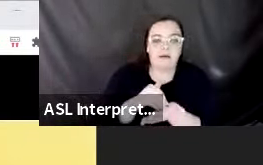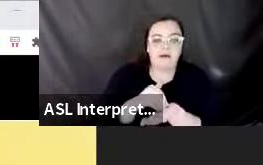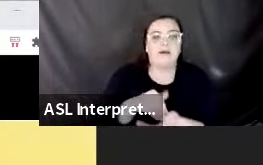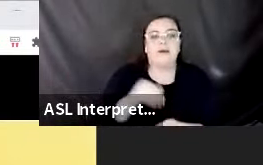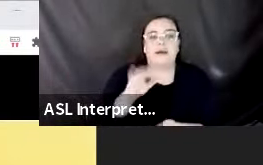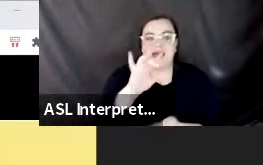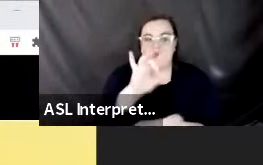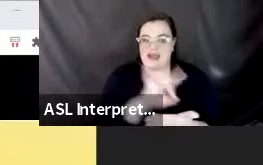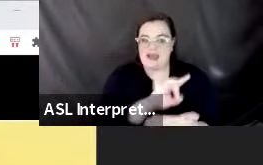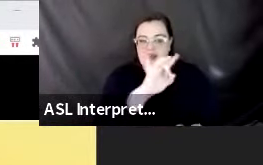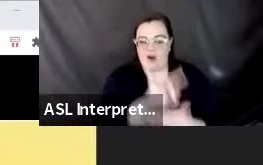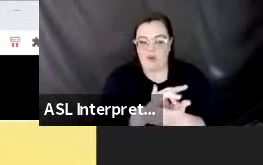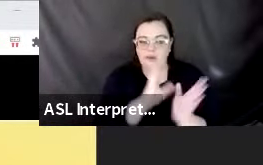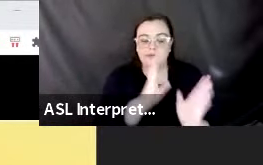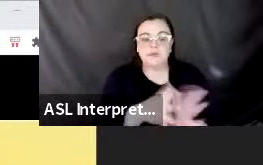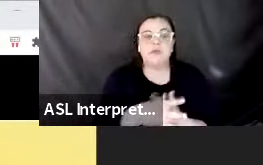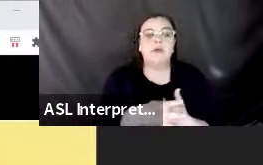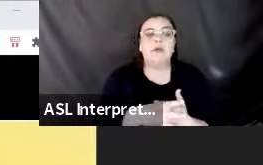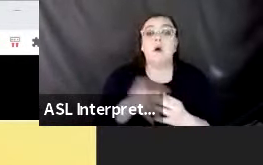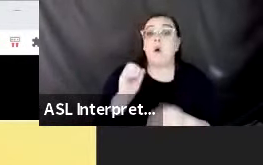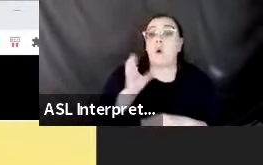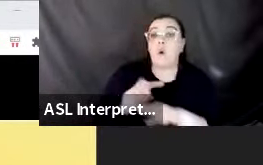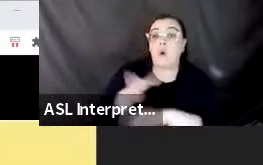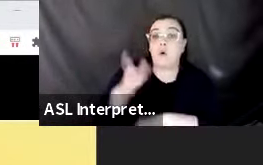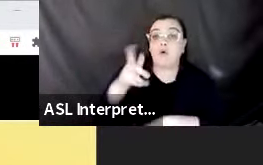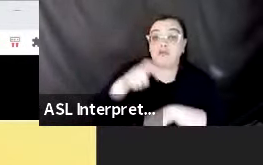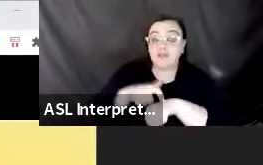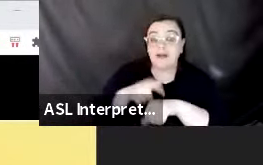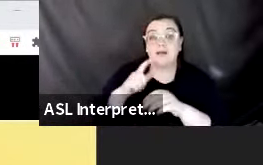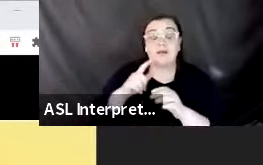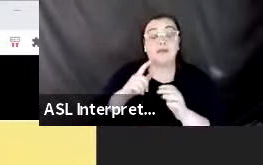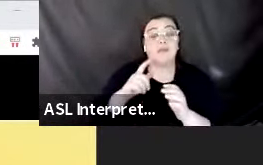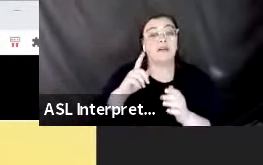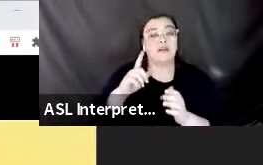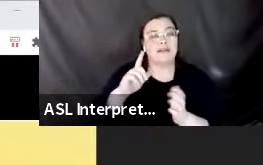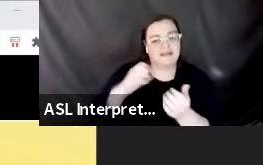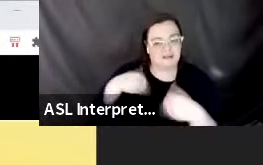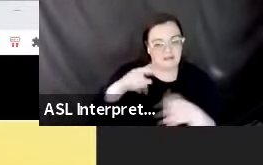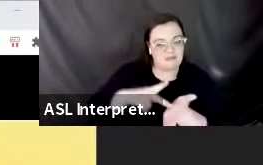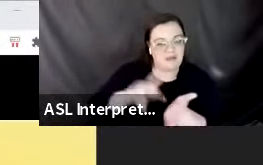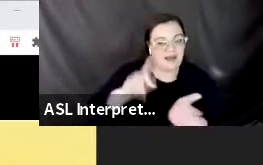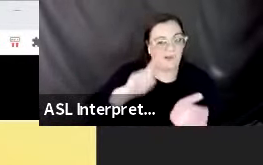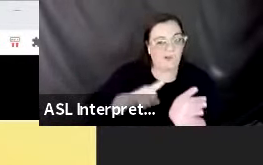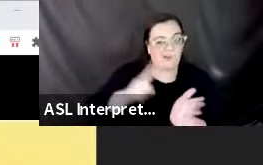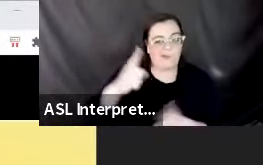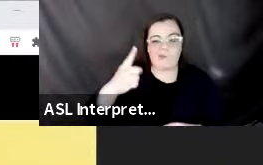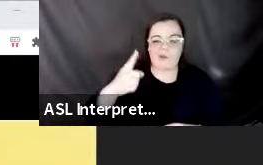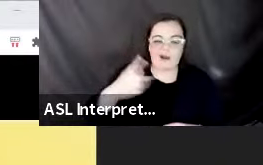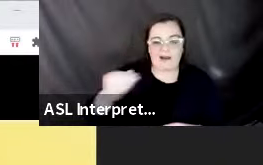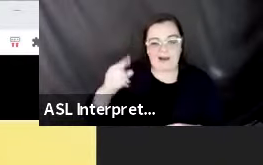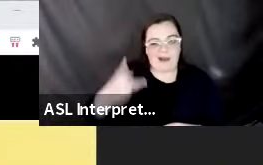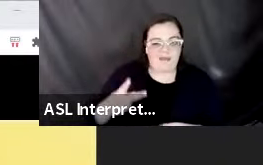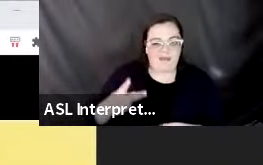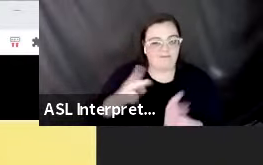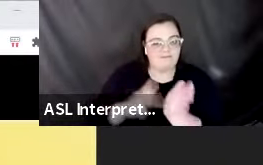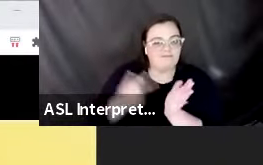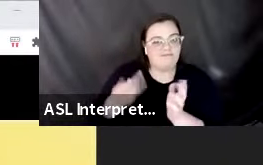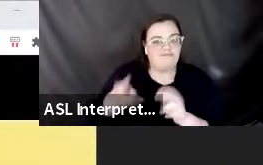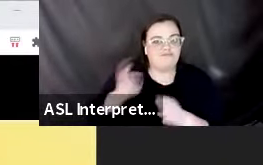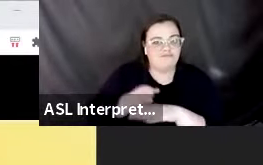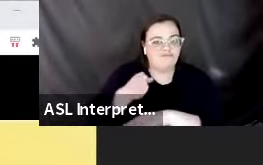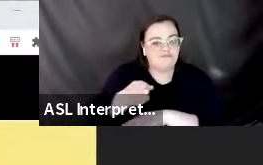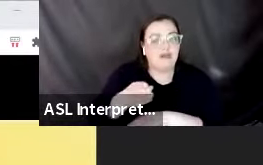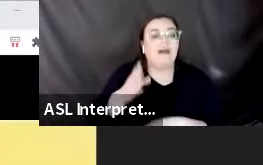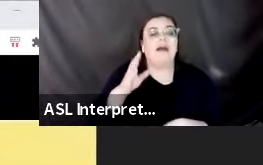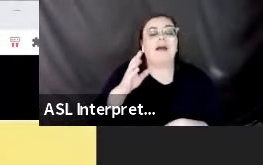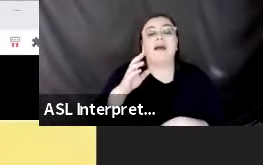Overtime kicks in after the 9th hour, time and a half for the 9th and 10th, double time for 11 through 16, and after